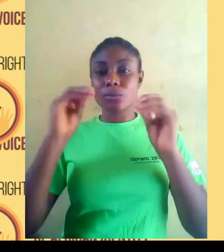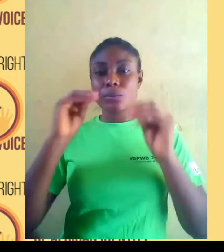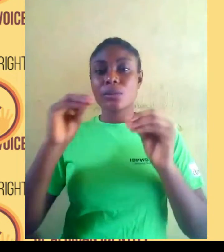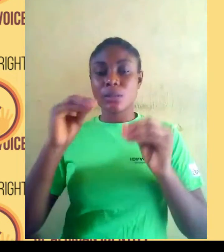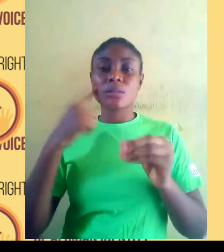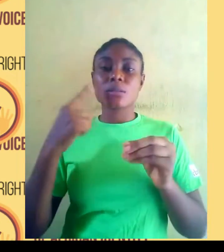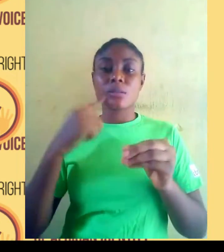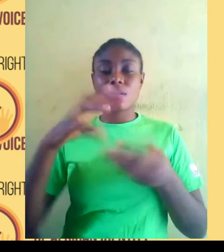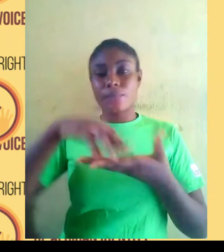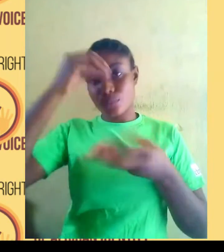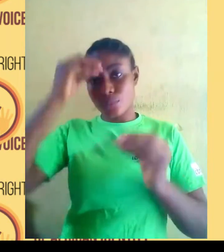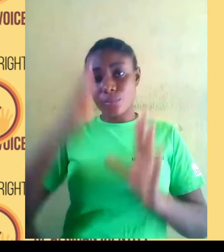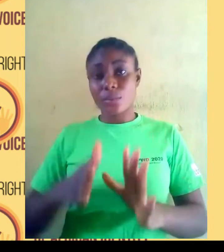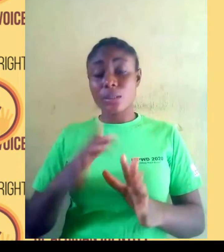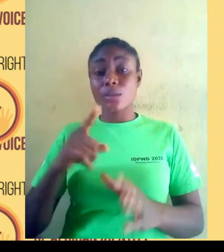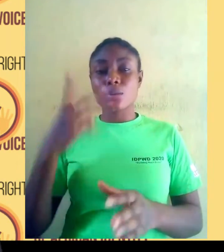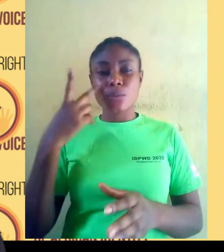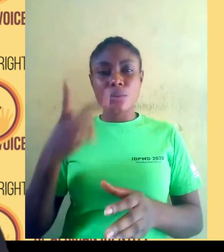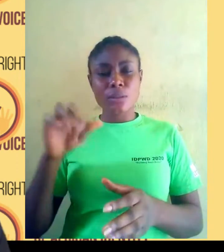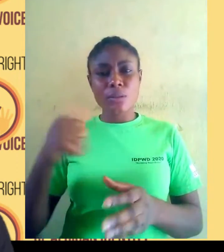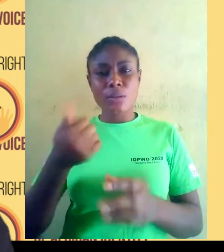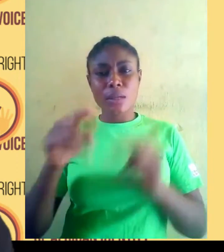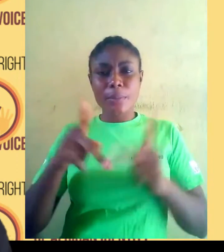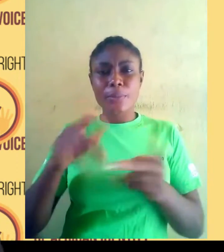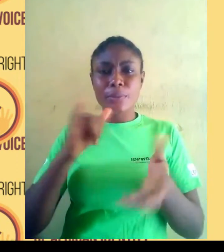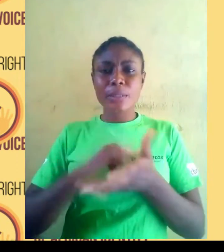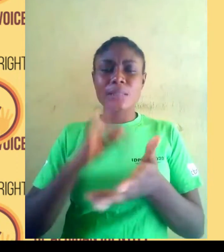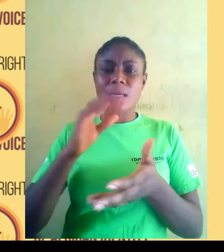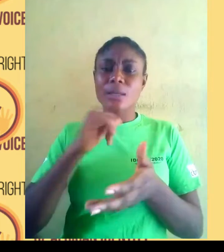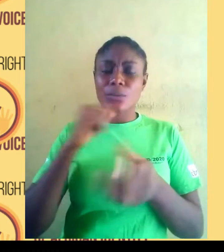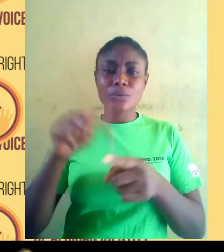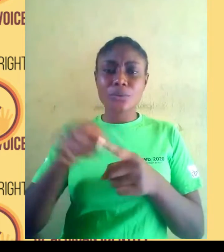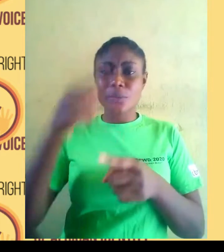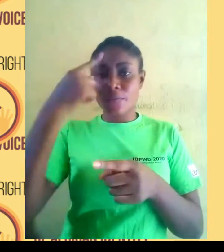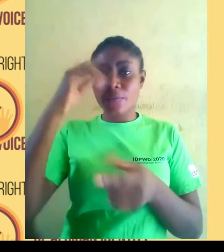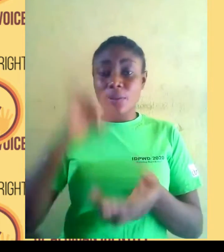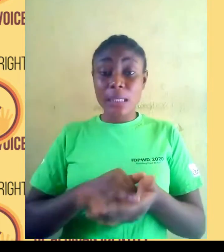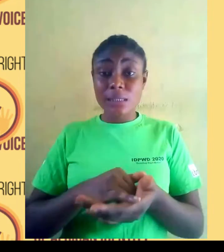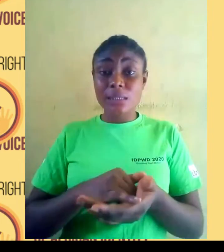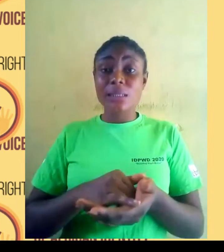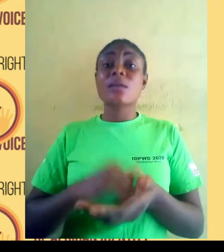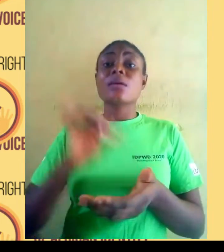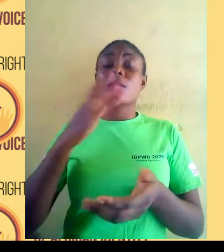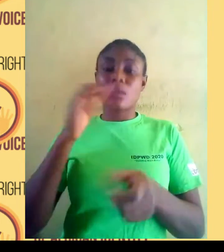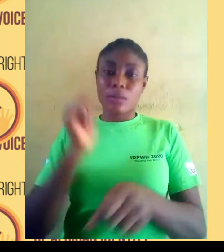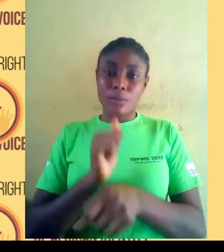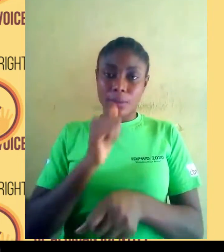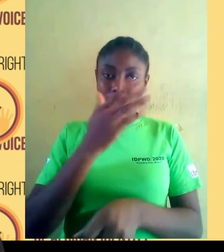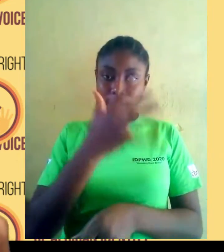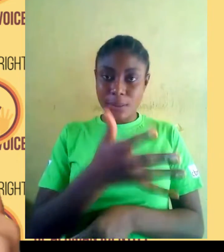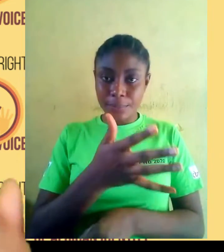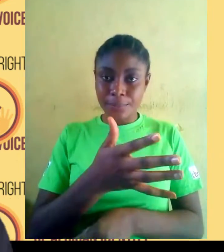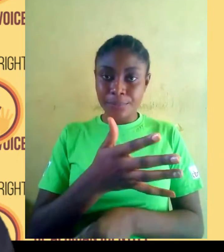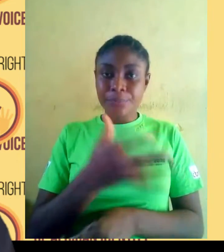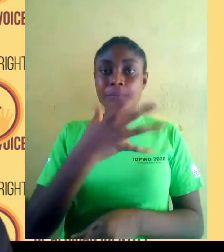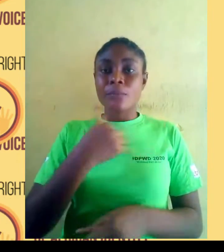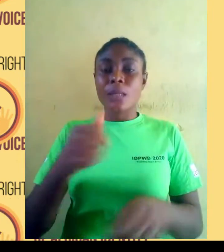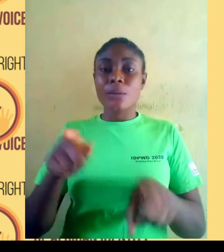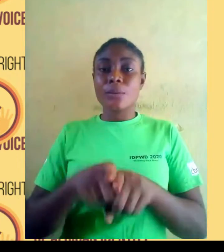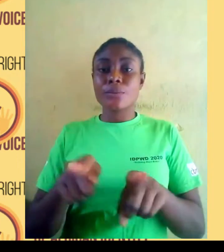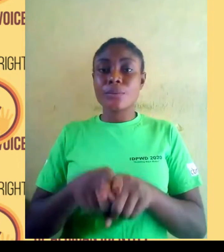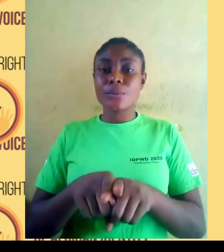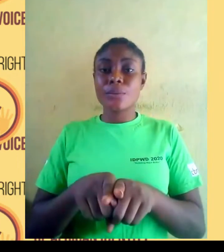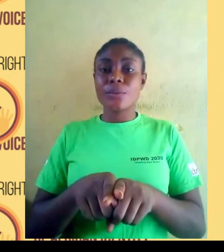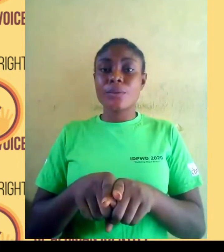students. You will see some other people that are not trained for that. They are working there. And also,